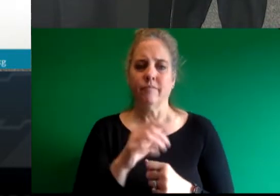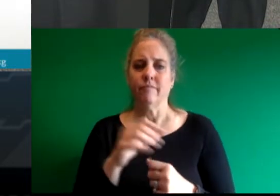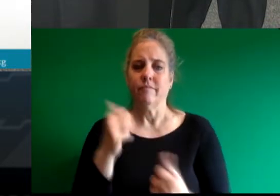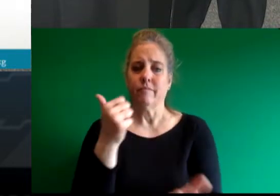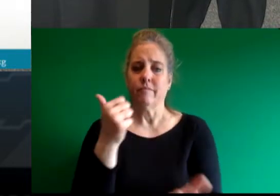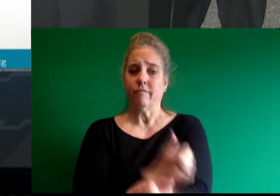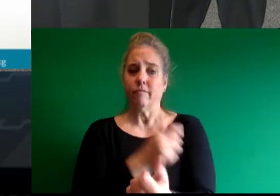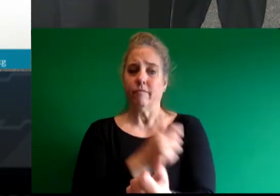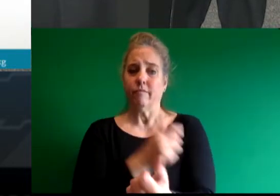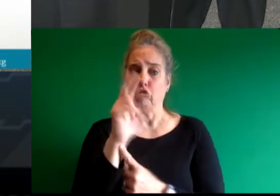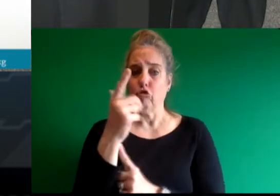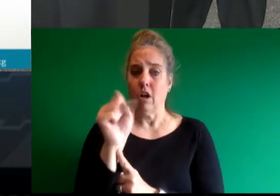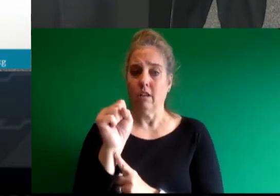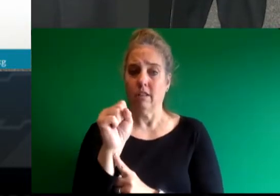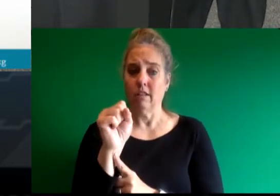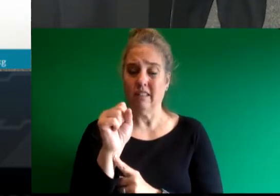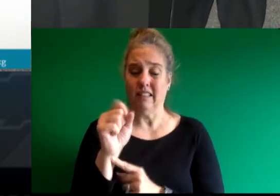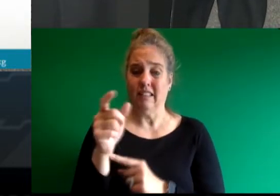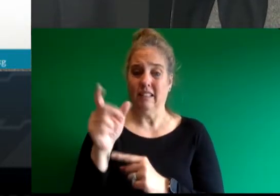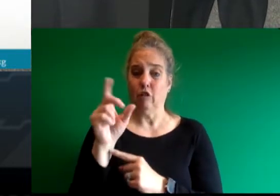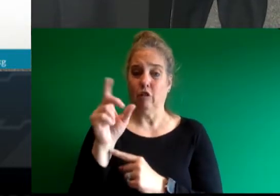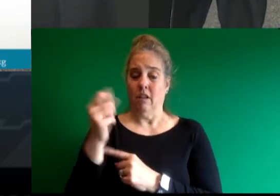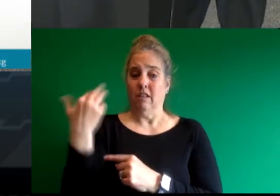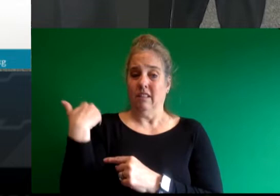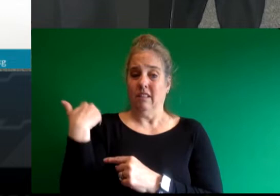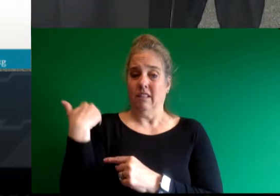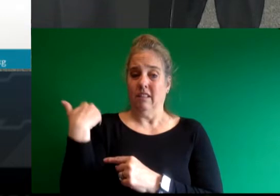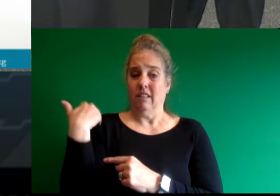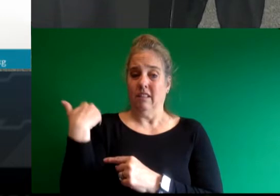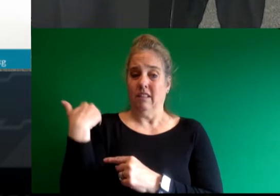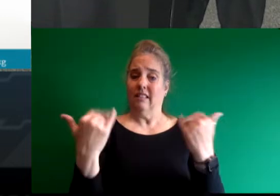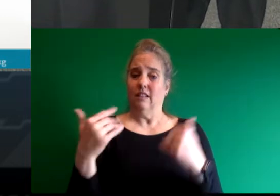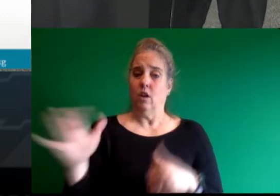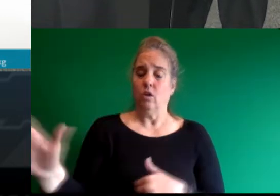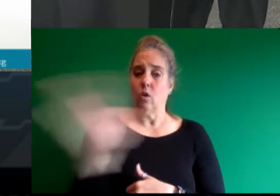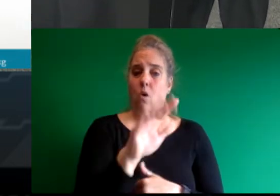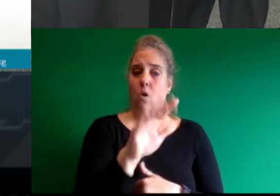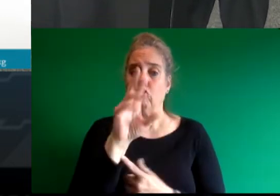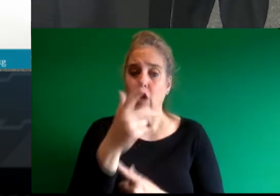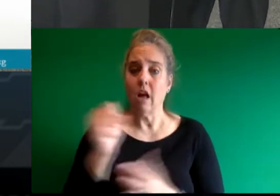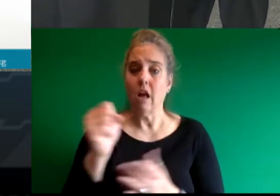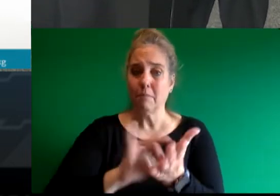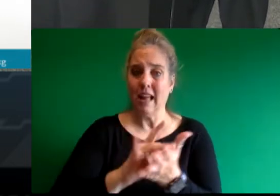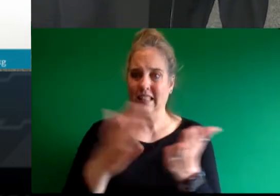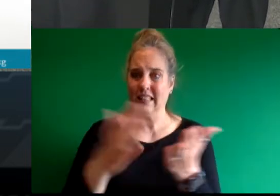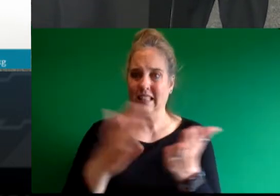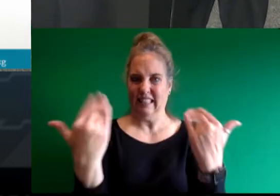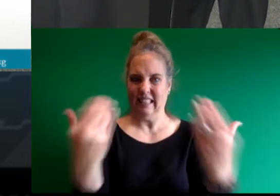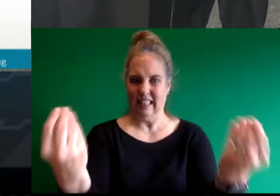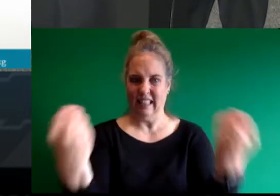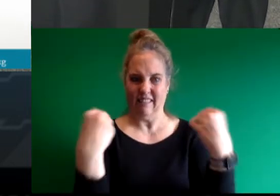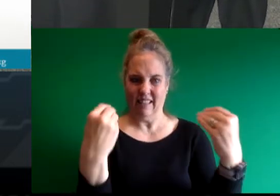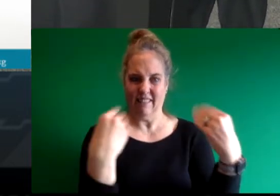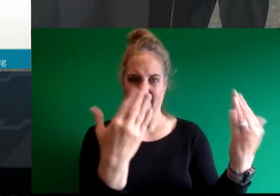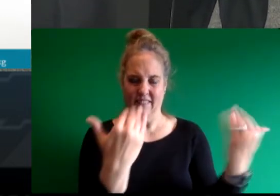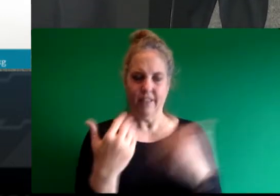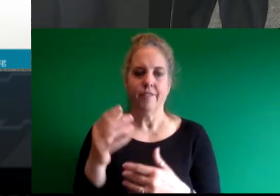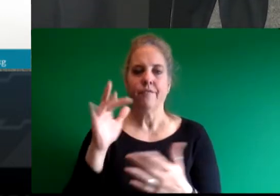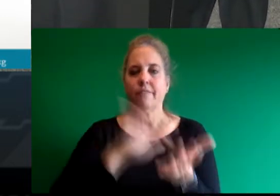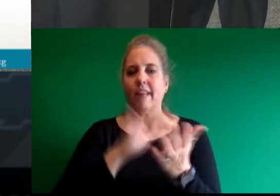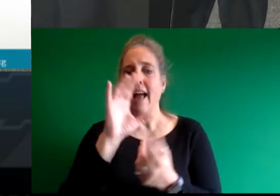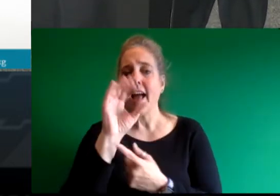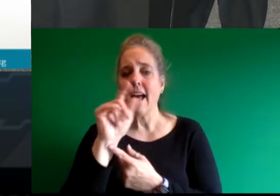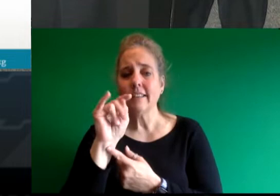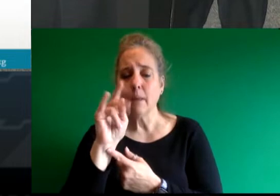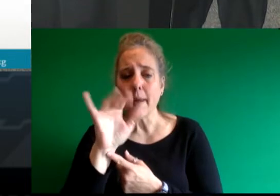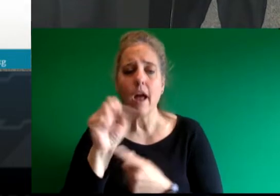those pills that are not only antibiotics but OxyContin in your fridge or wherever you keep them. Keep them out of the